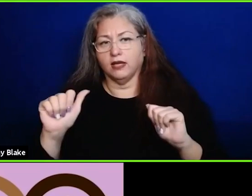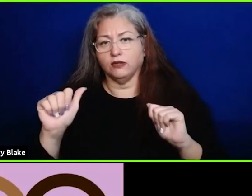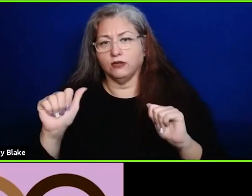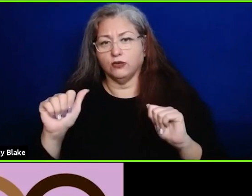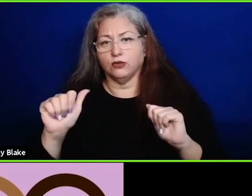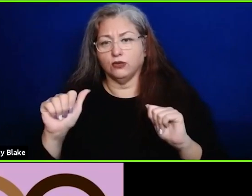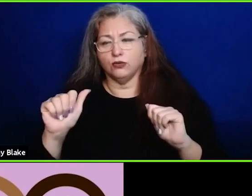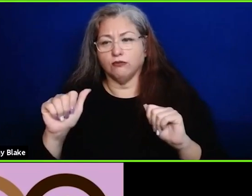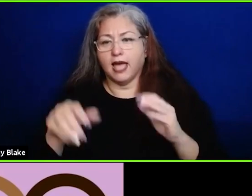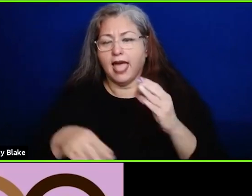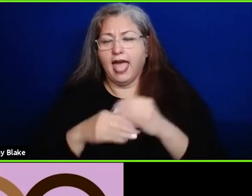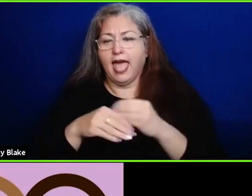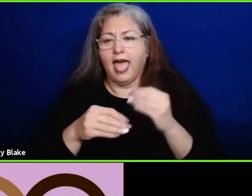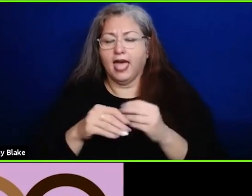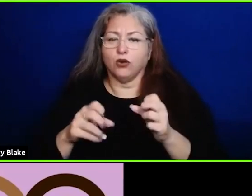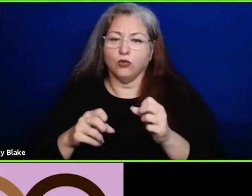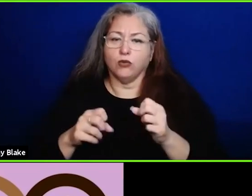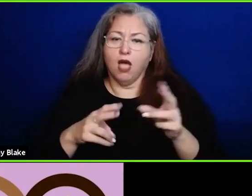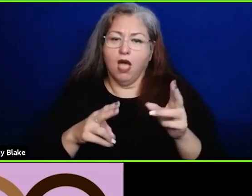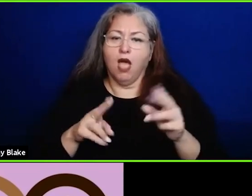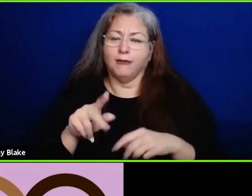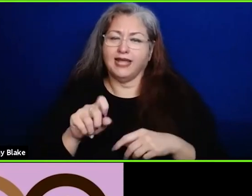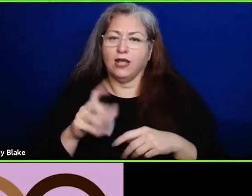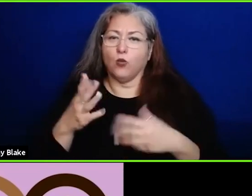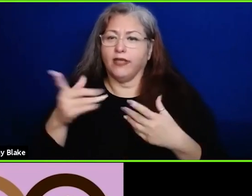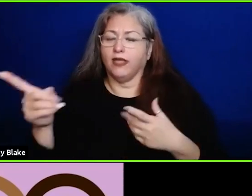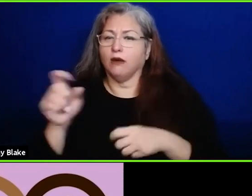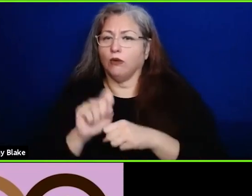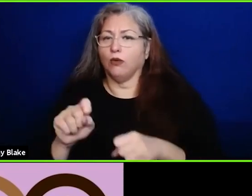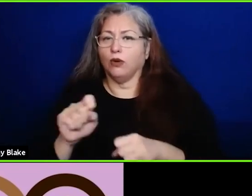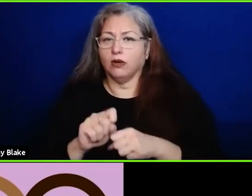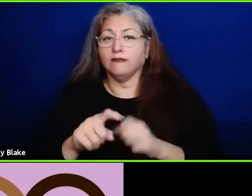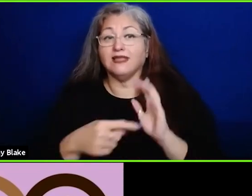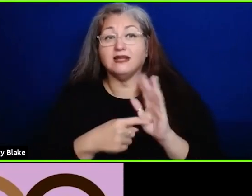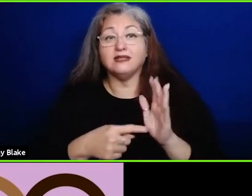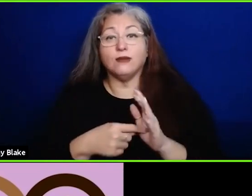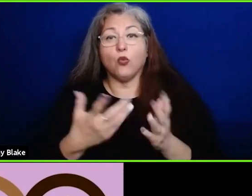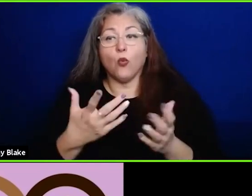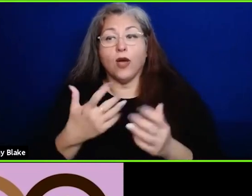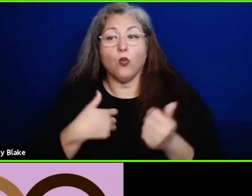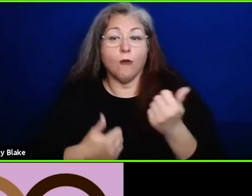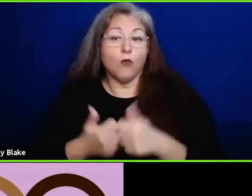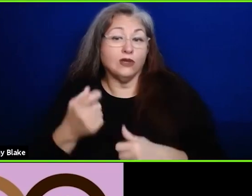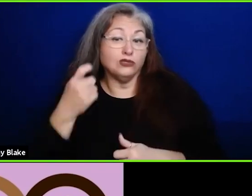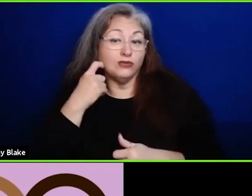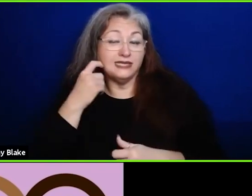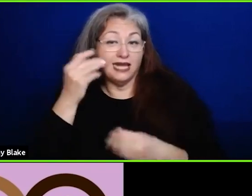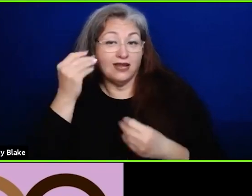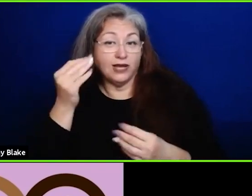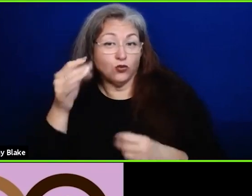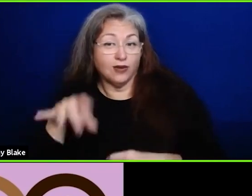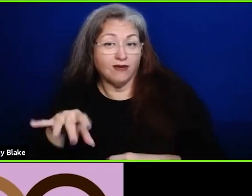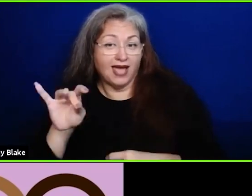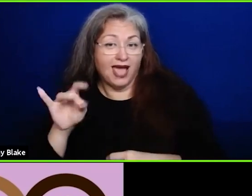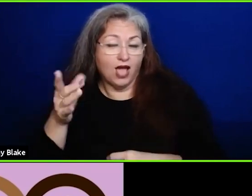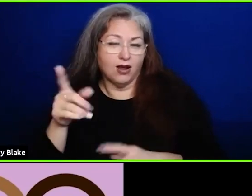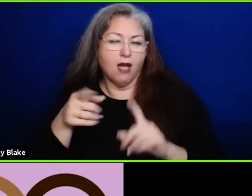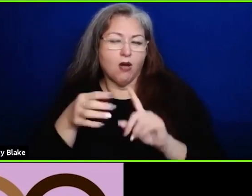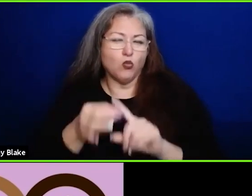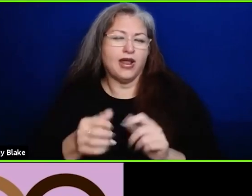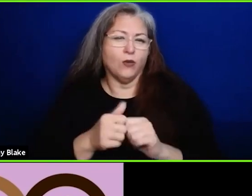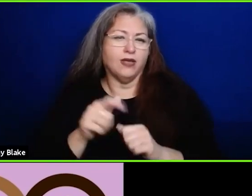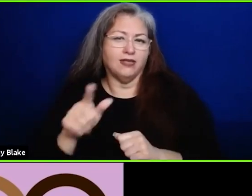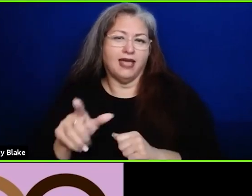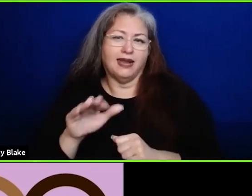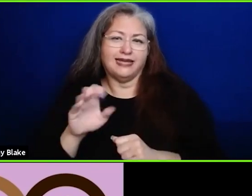put updates on the work that they were doing. So, for example, the latest that we found on the case against